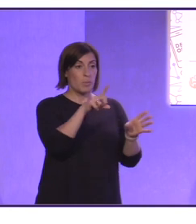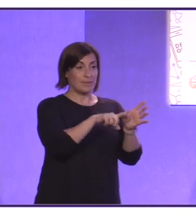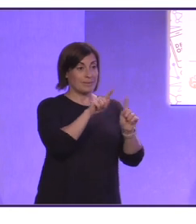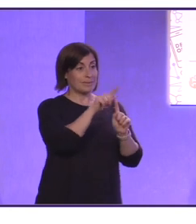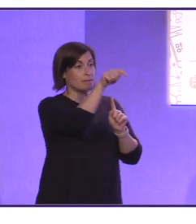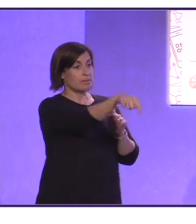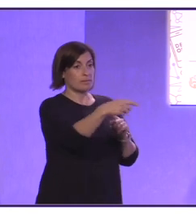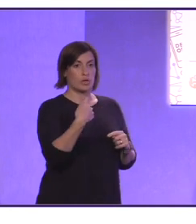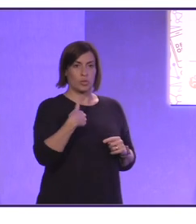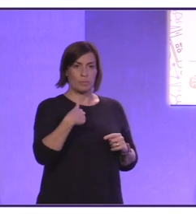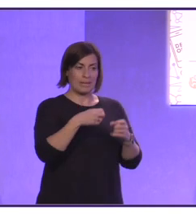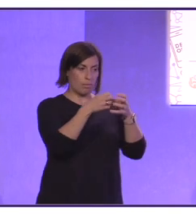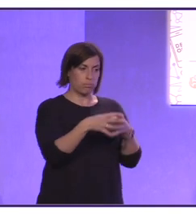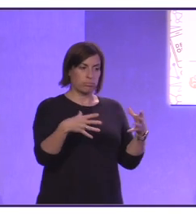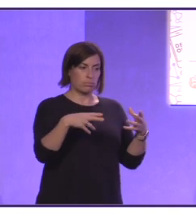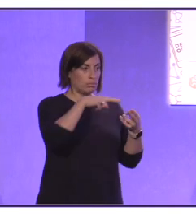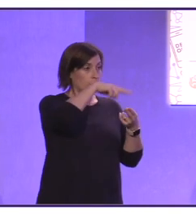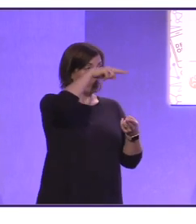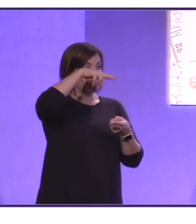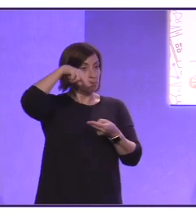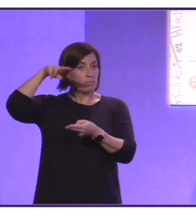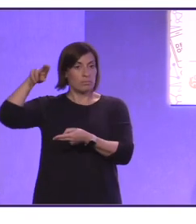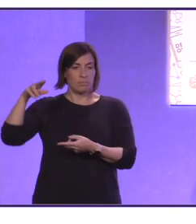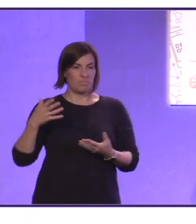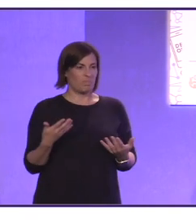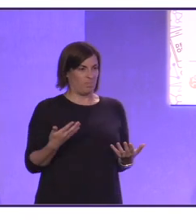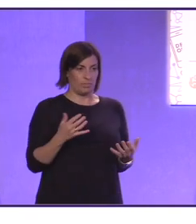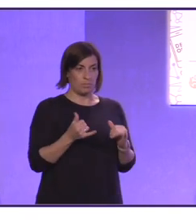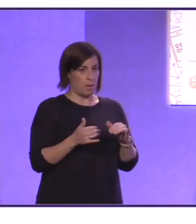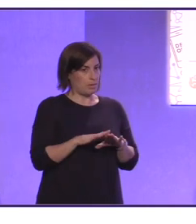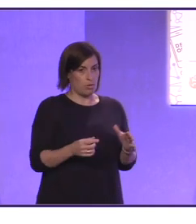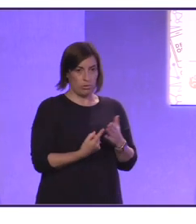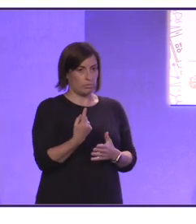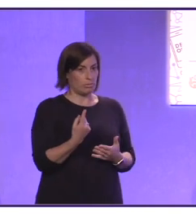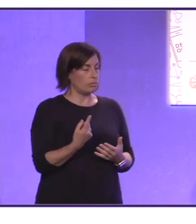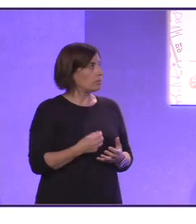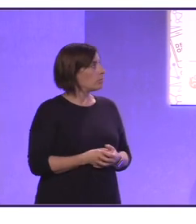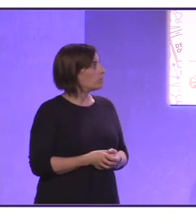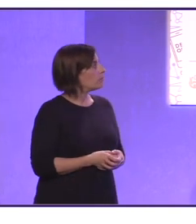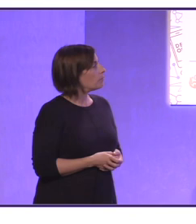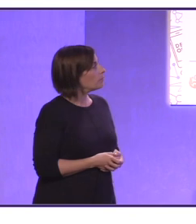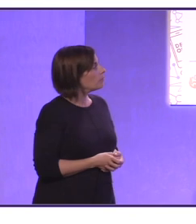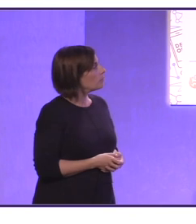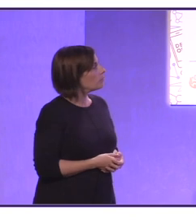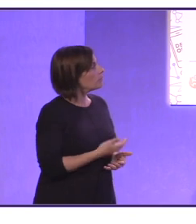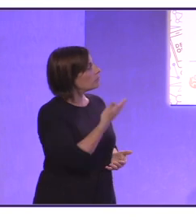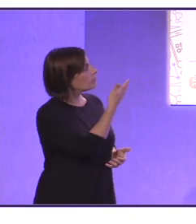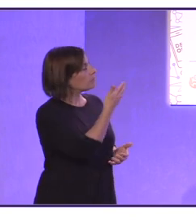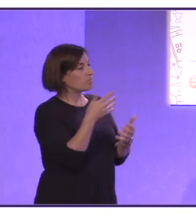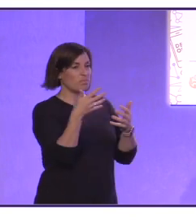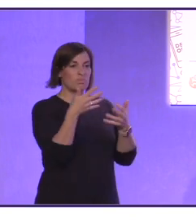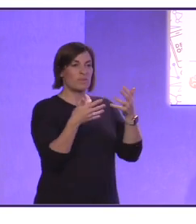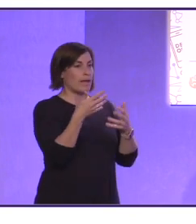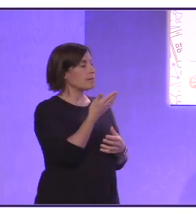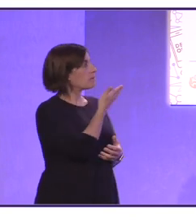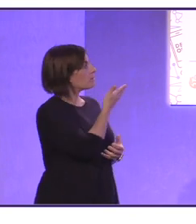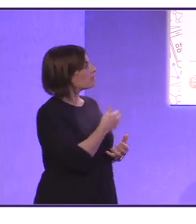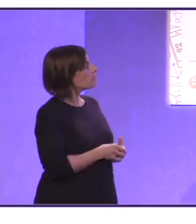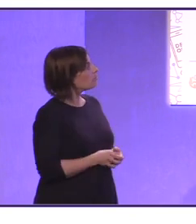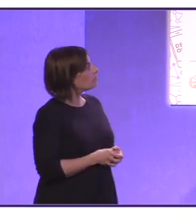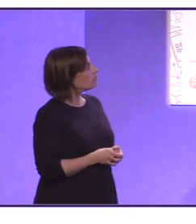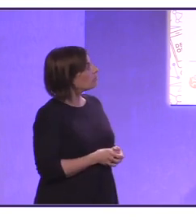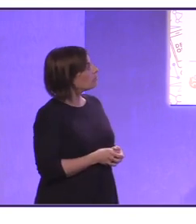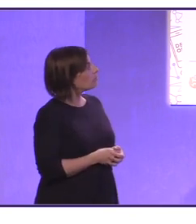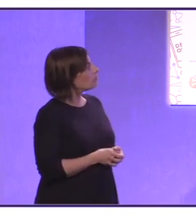board. But unfortunately, that may not be the case. And my next slide is going to show it. These are just some stats. You know, it's fun to pull out